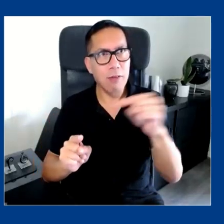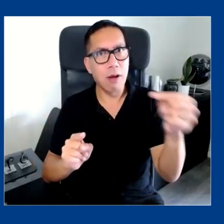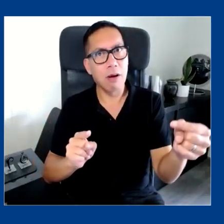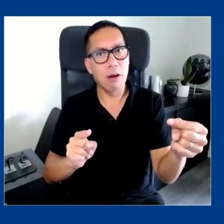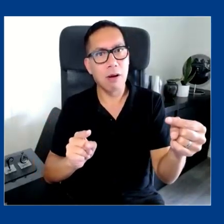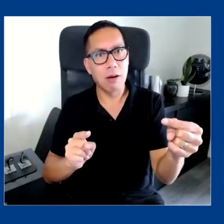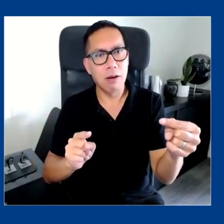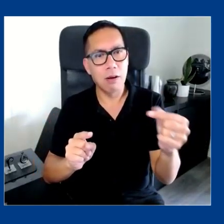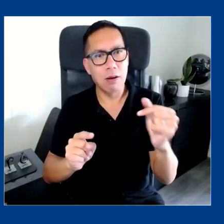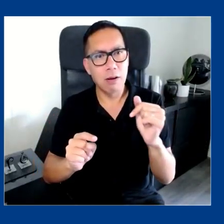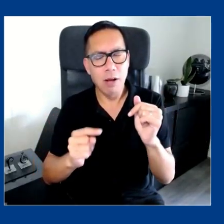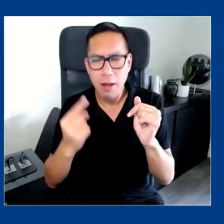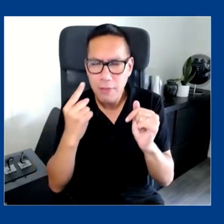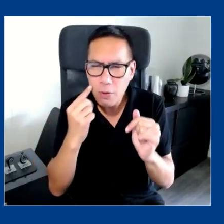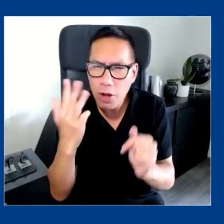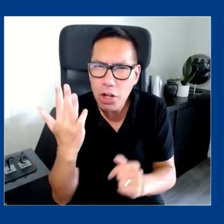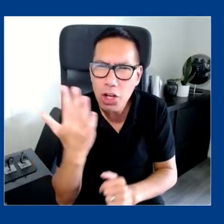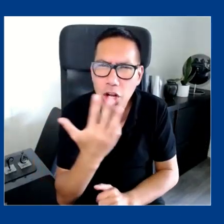in